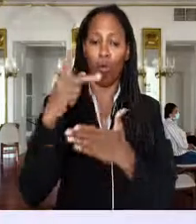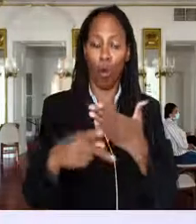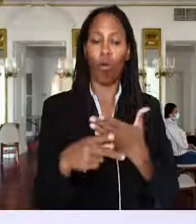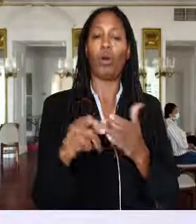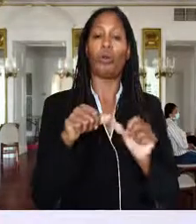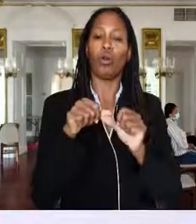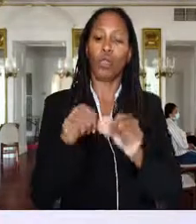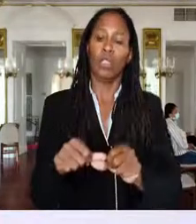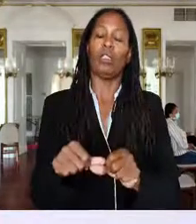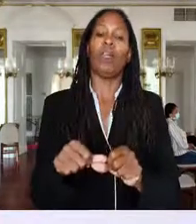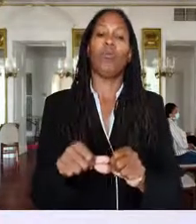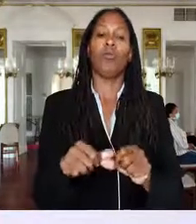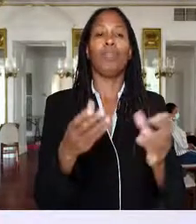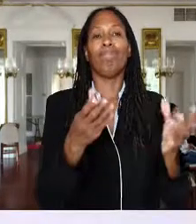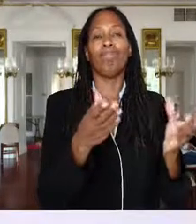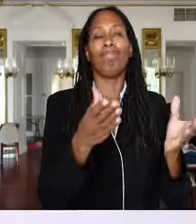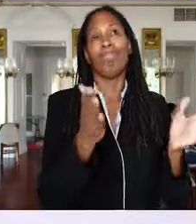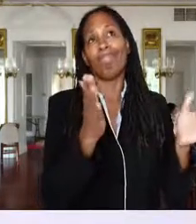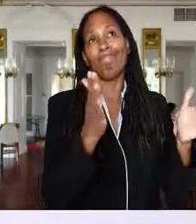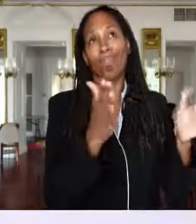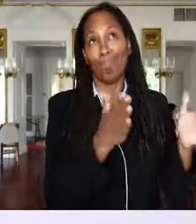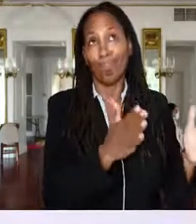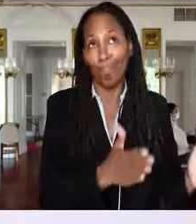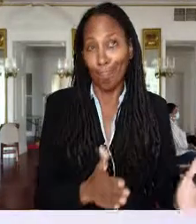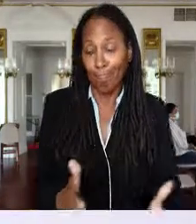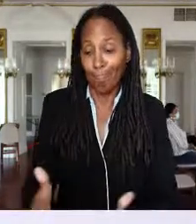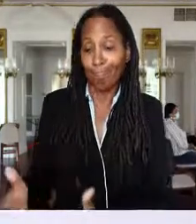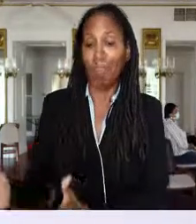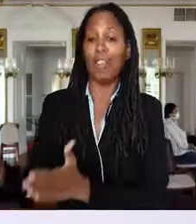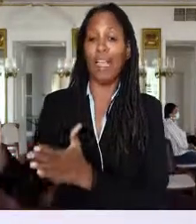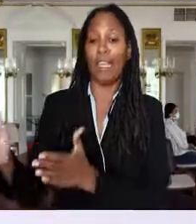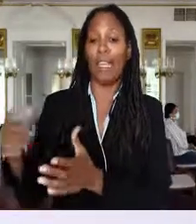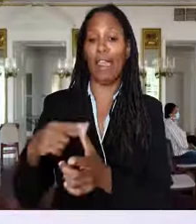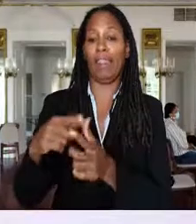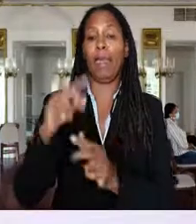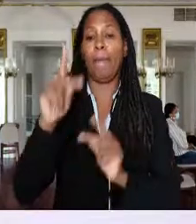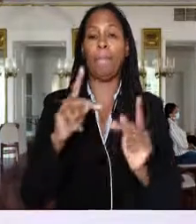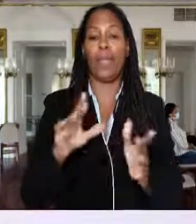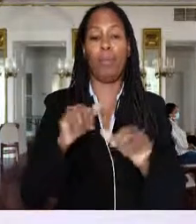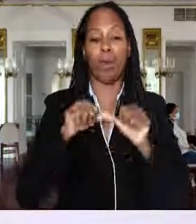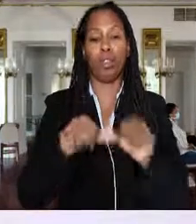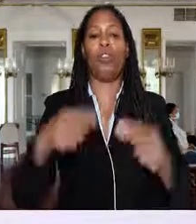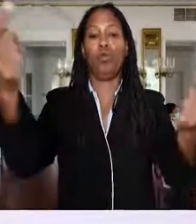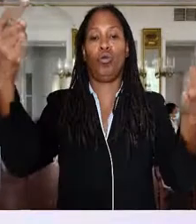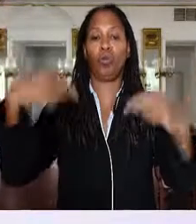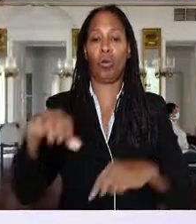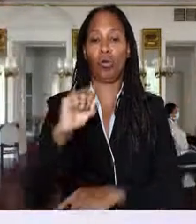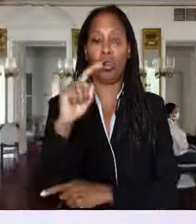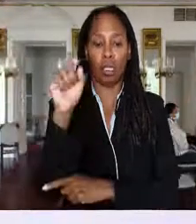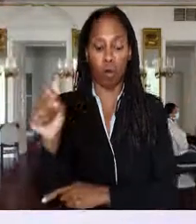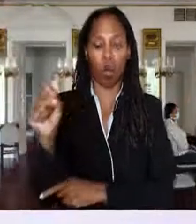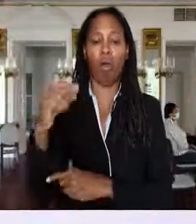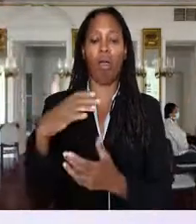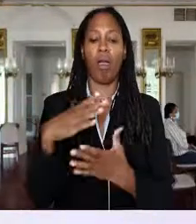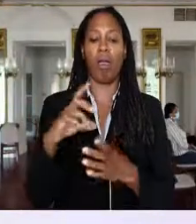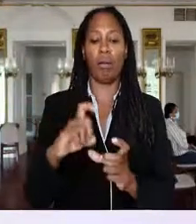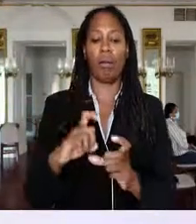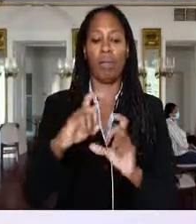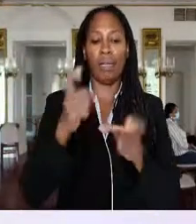transportation, goods, and all of that stuff coming to St. Croix, and at the same time give people jobs and allow them to work in another